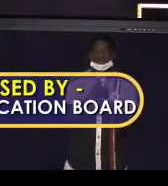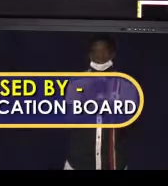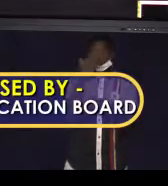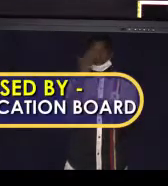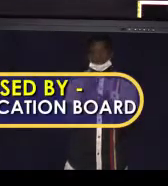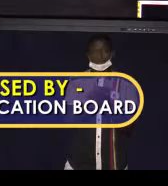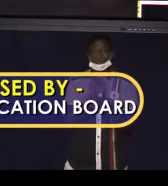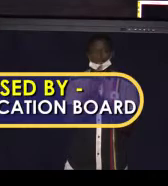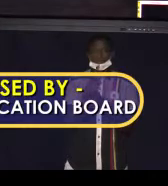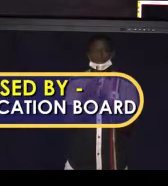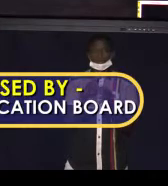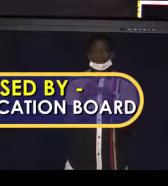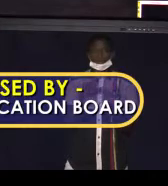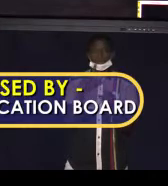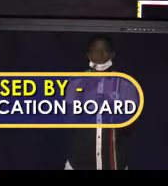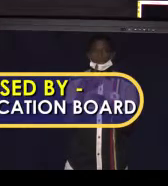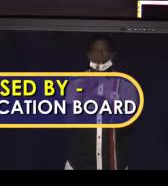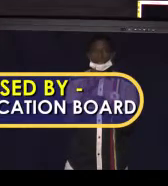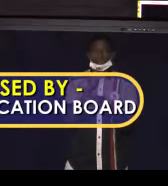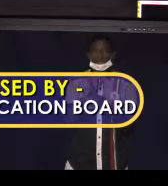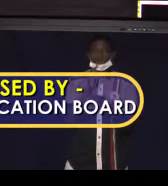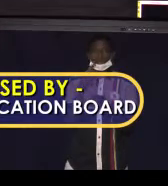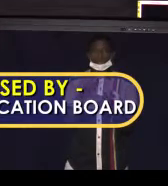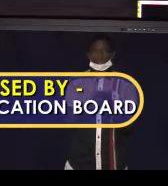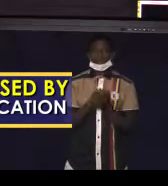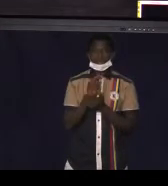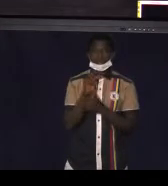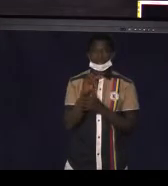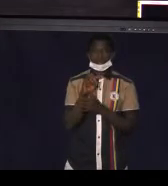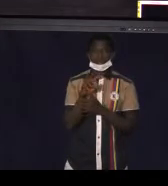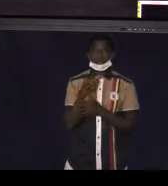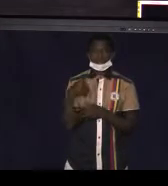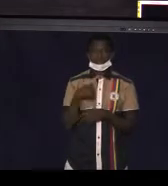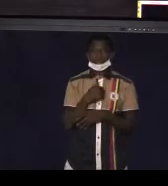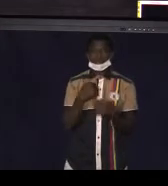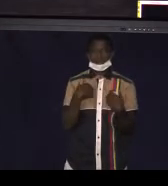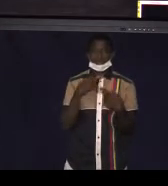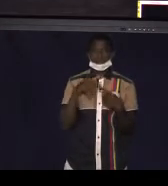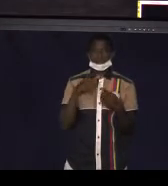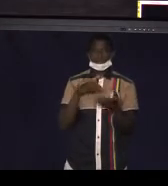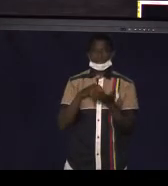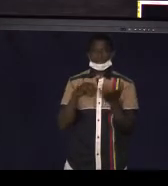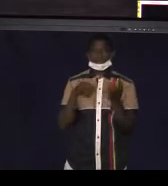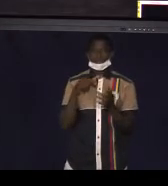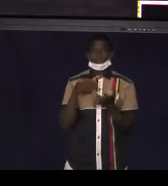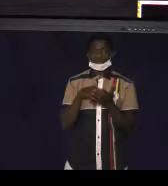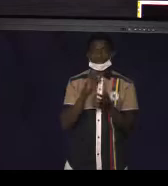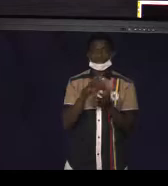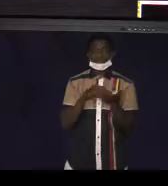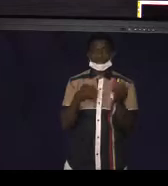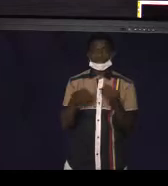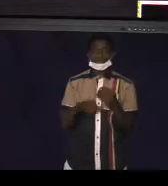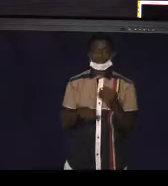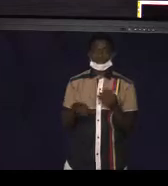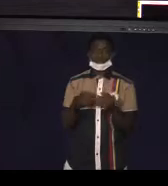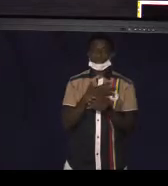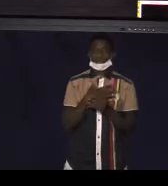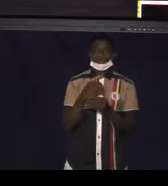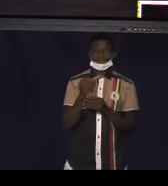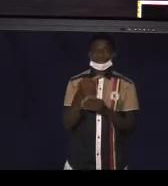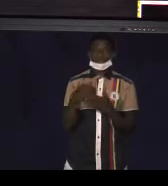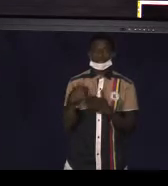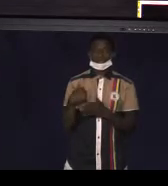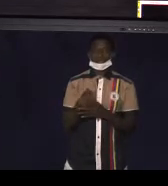that 1 liter is 1000 milliliters. So we have to subtract. This is a subtraction operation.